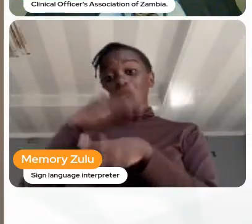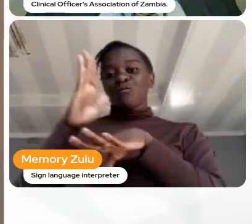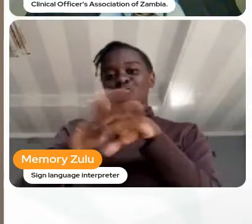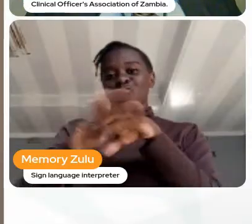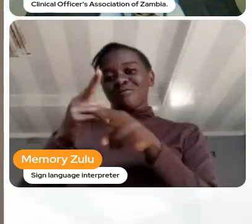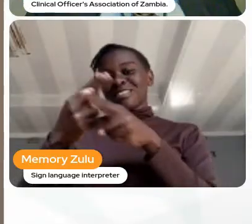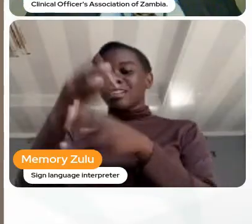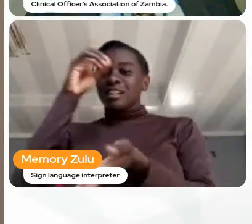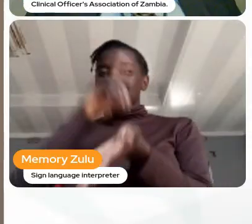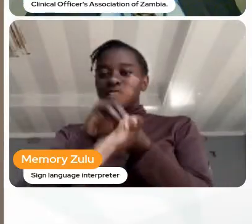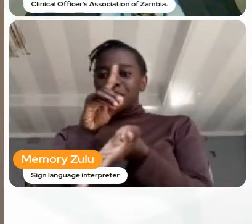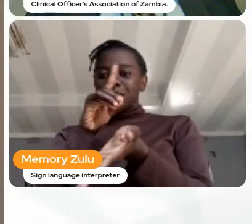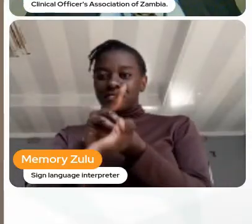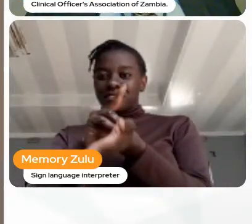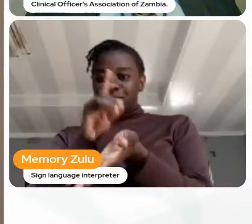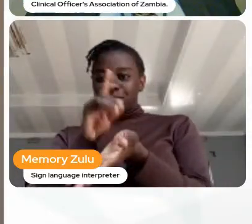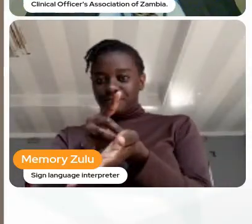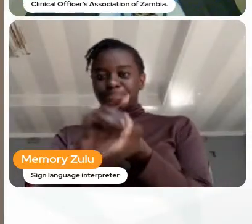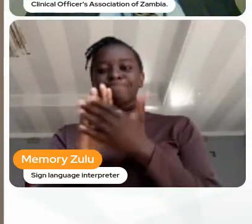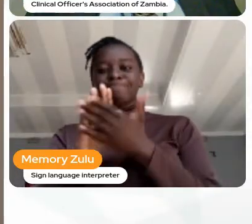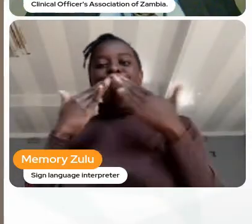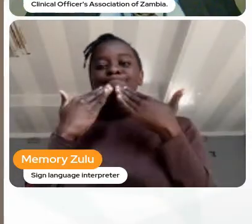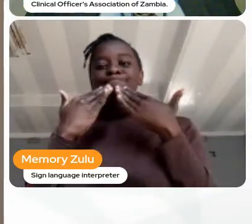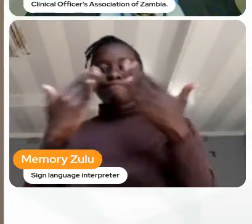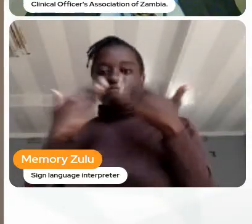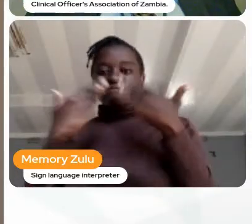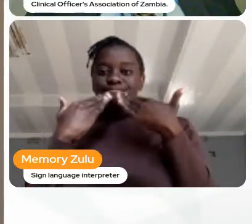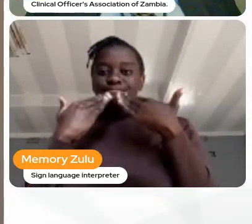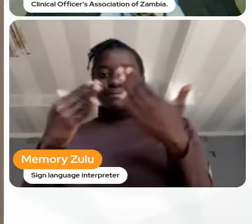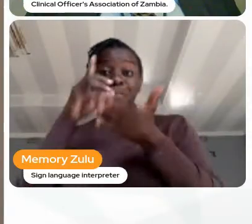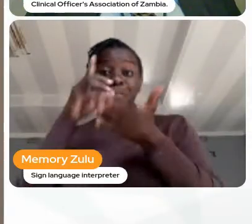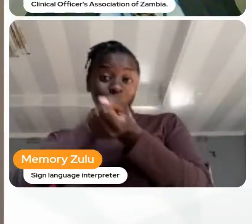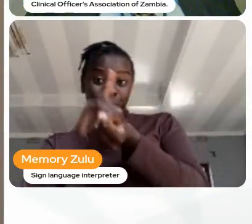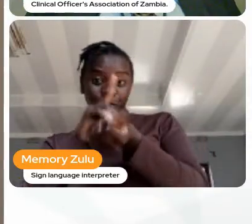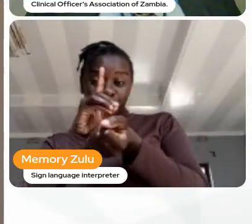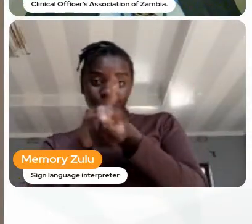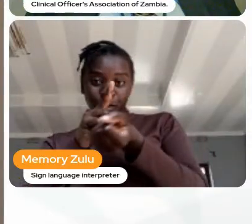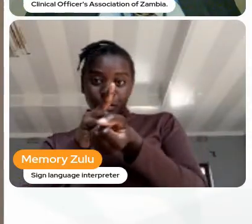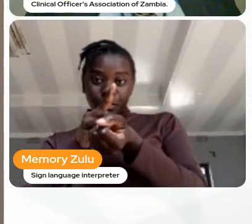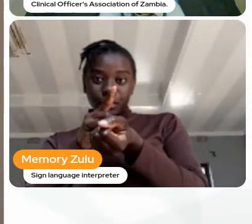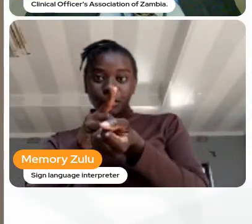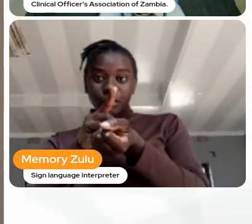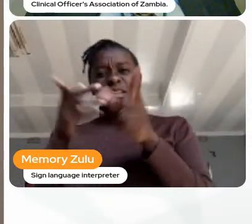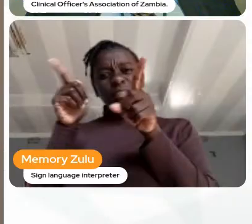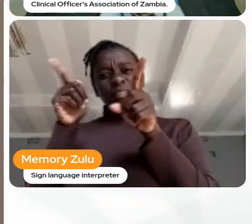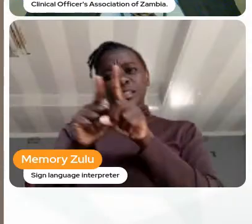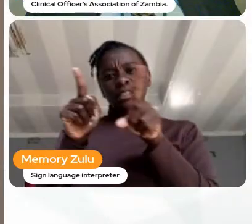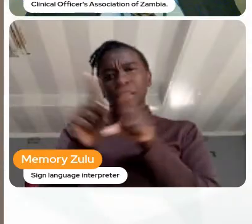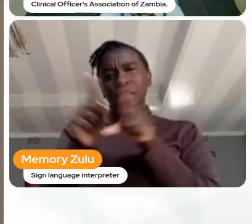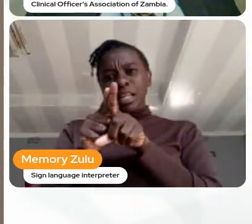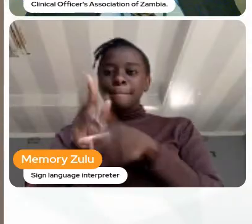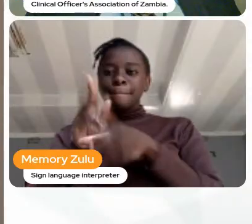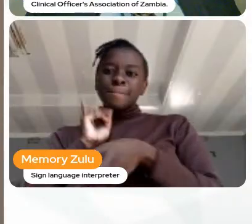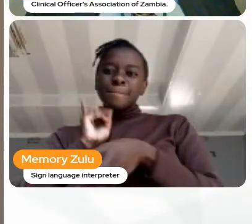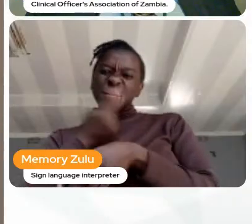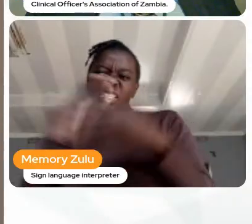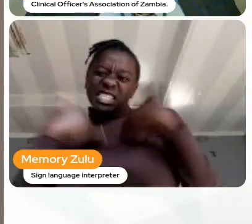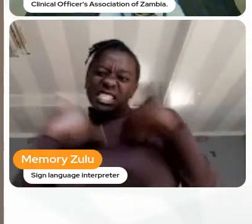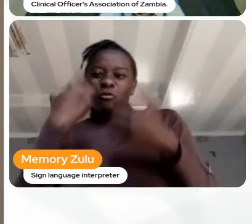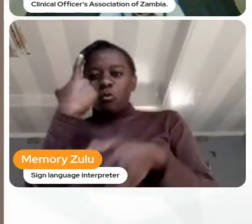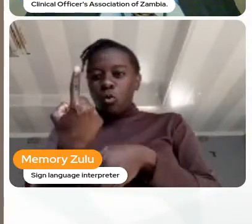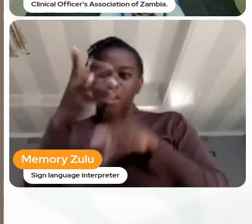that. And as you all know, we have that one person we don't get to hear from, but then they get to help us to